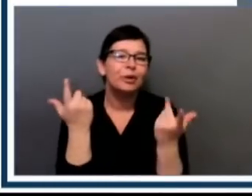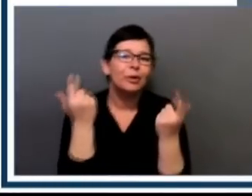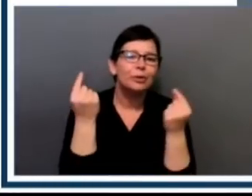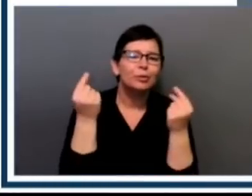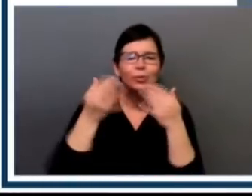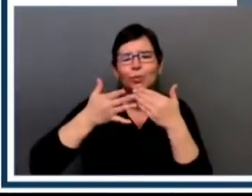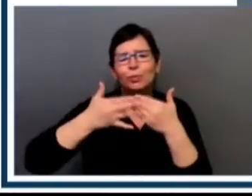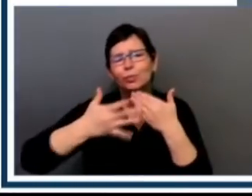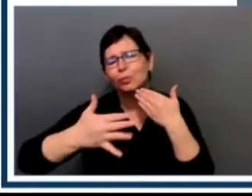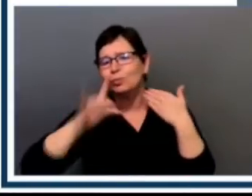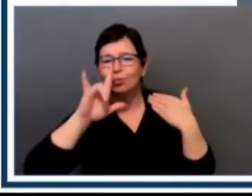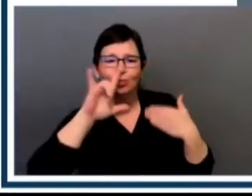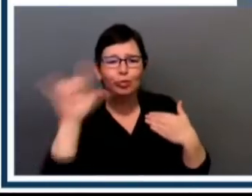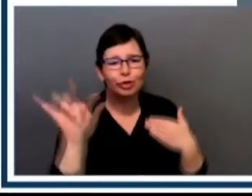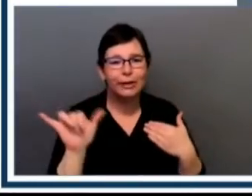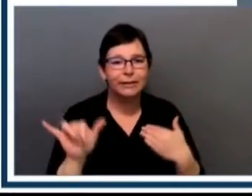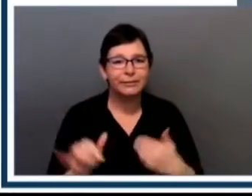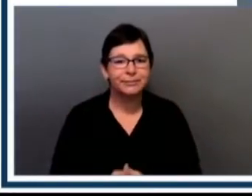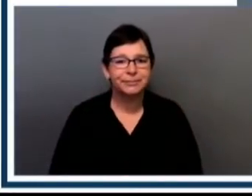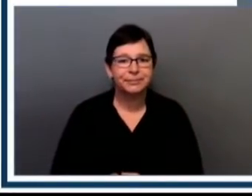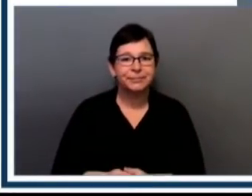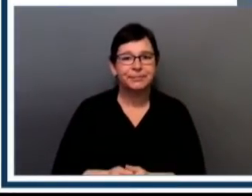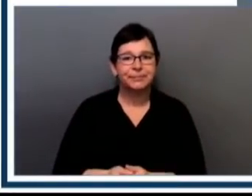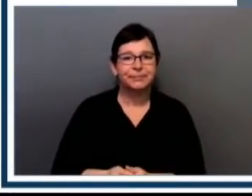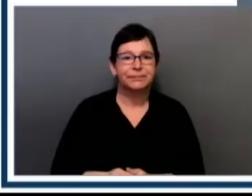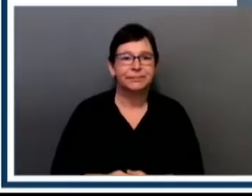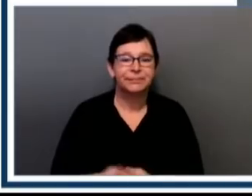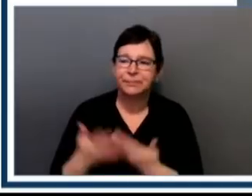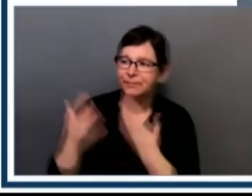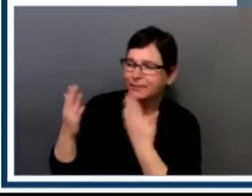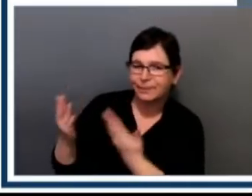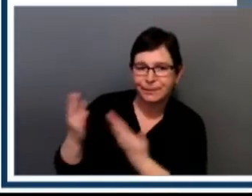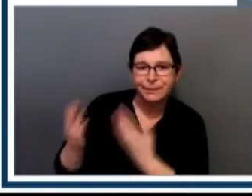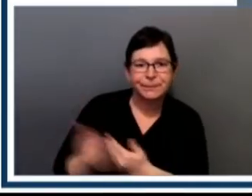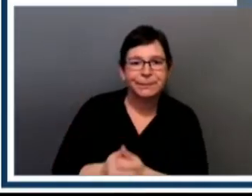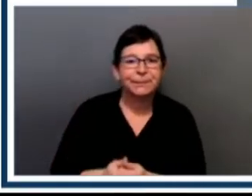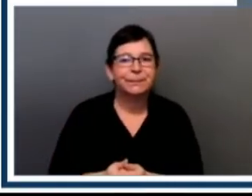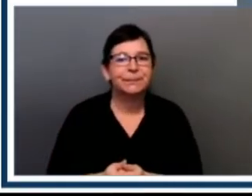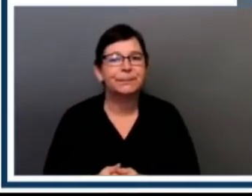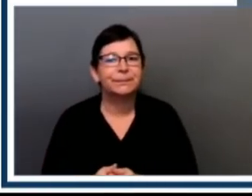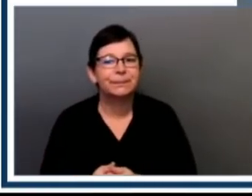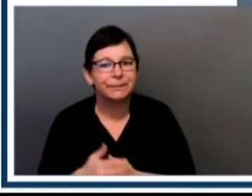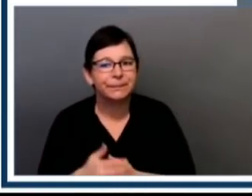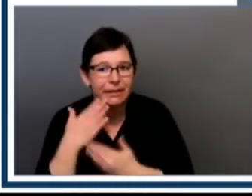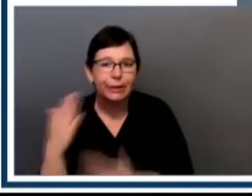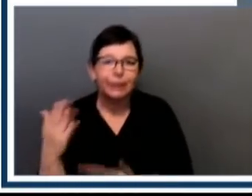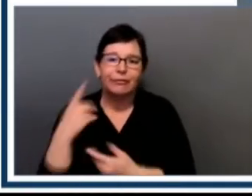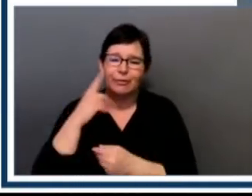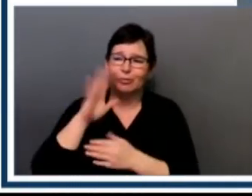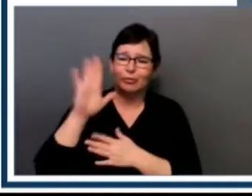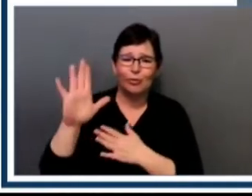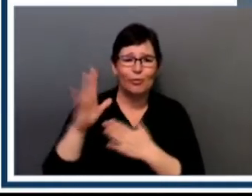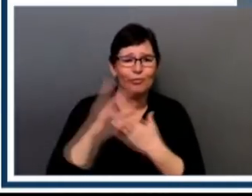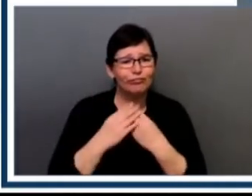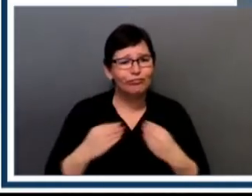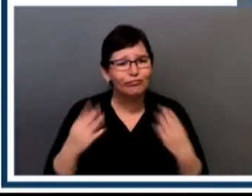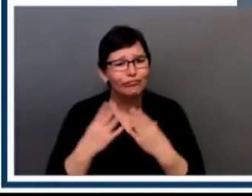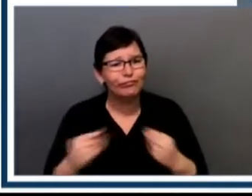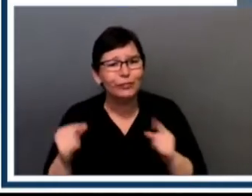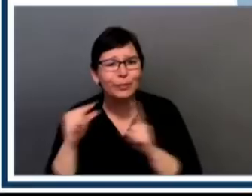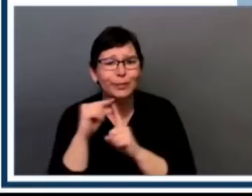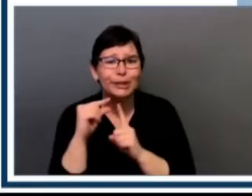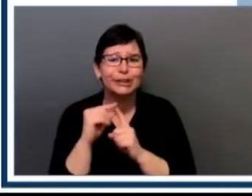I have the privilege every time I'm up here with you or previous premiers. It's been my privilege